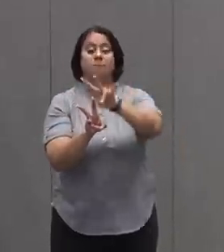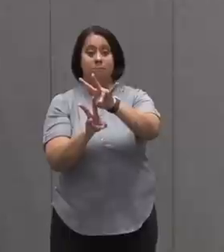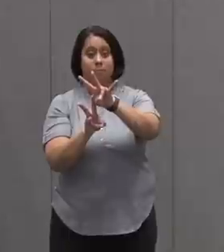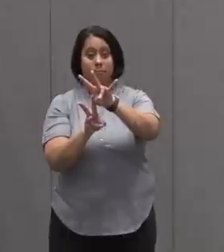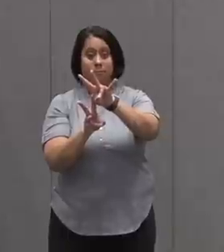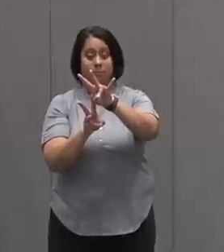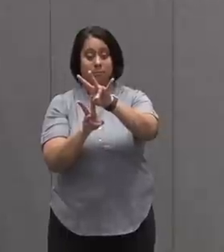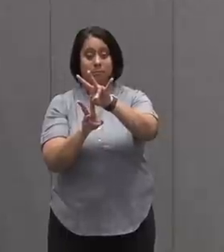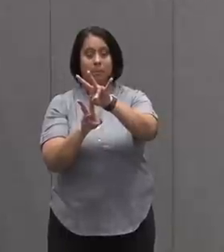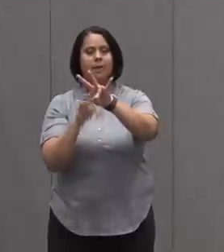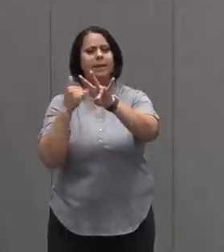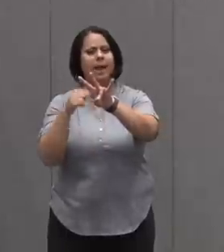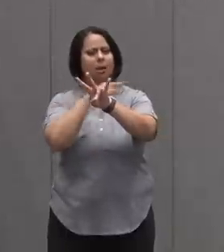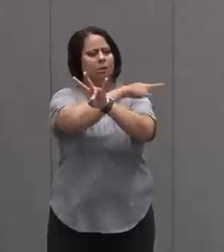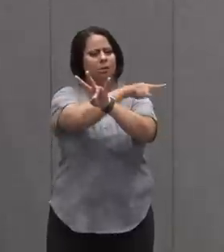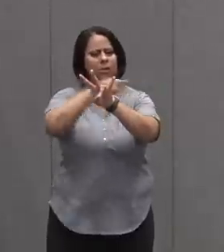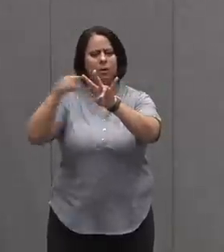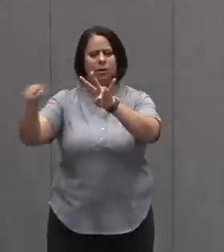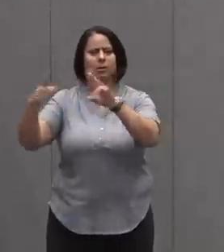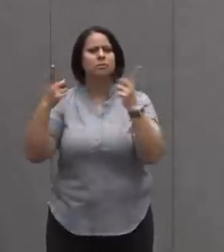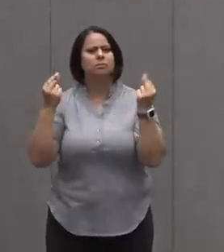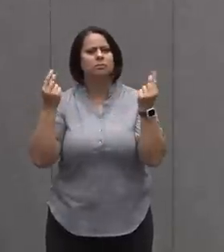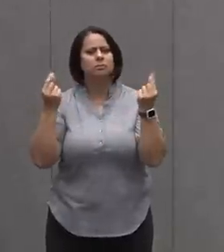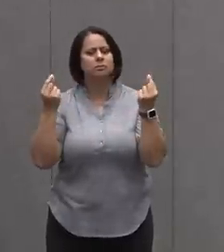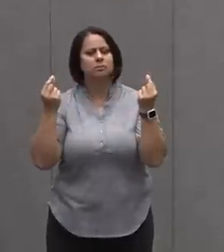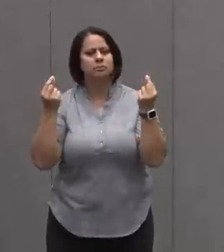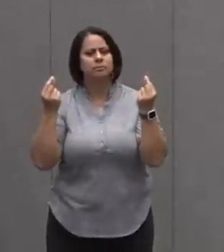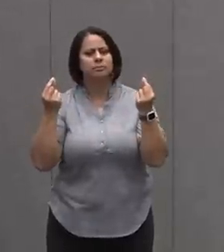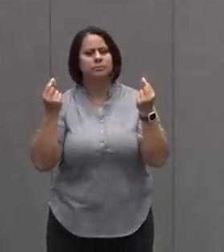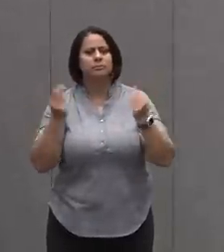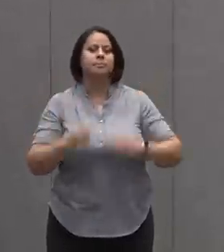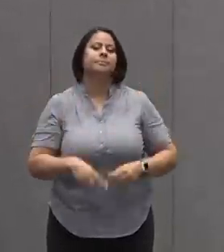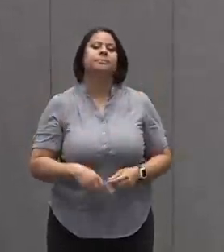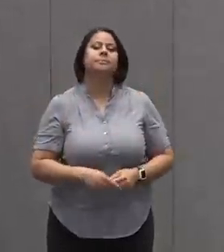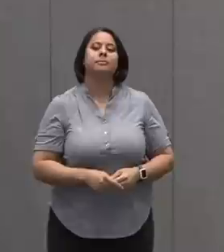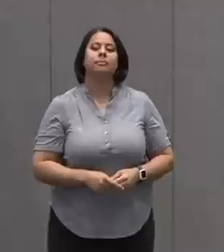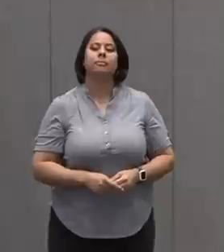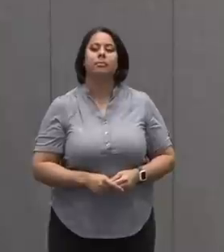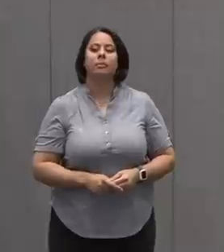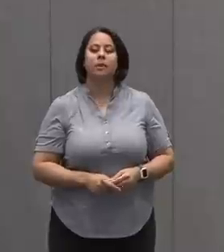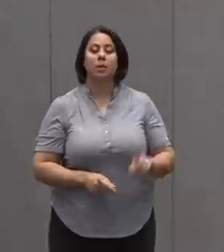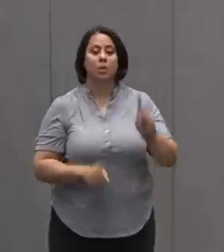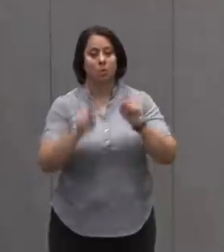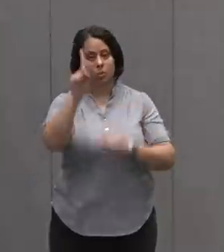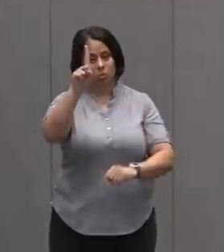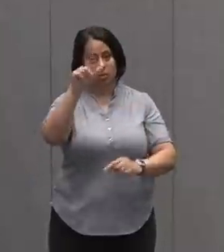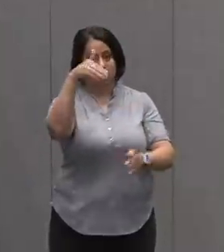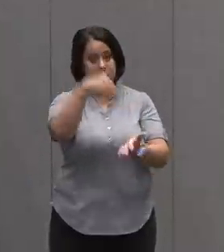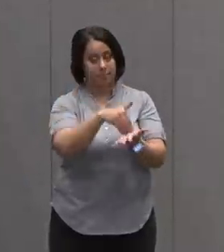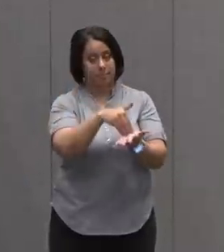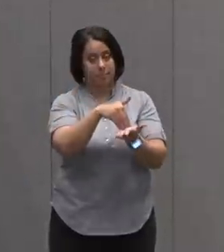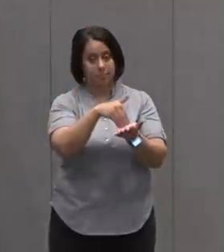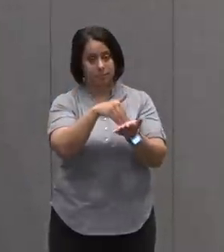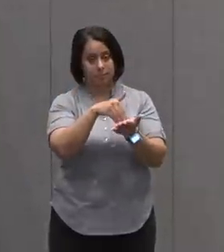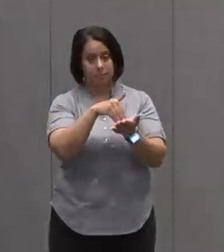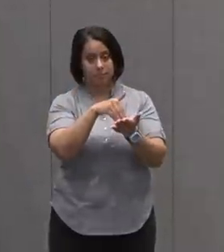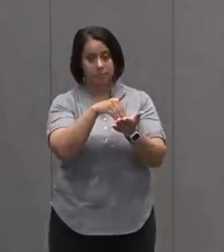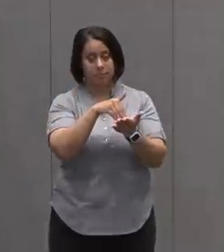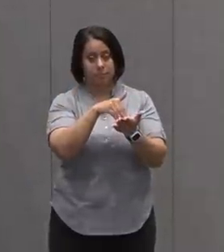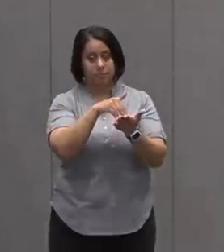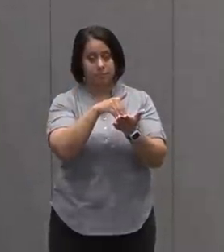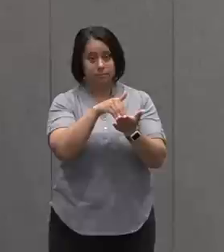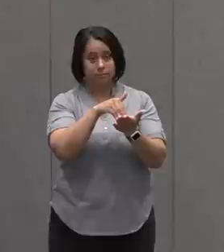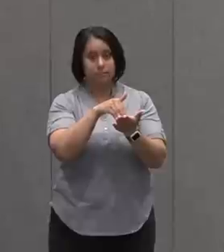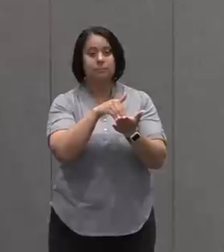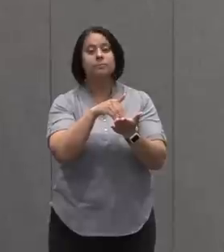would be 10 more. See if I can write that. So we have 1,000. I